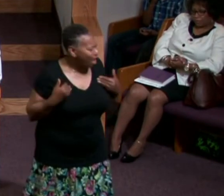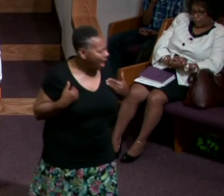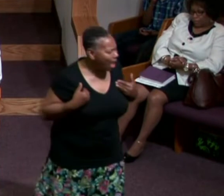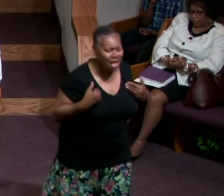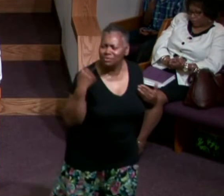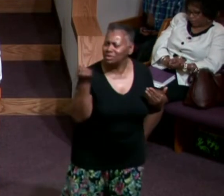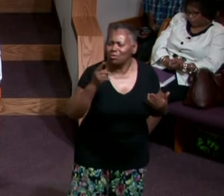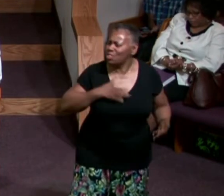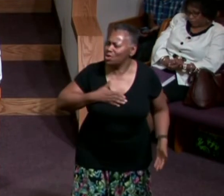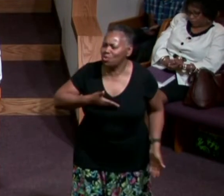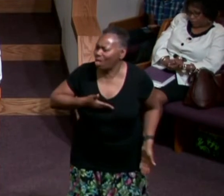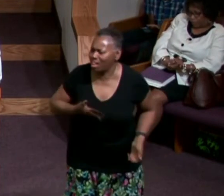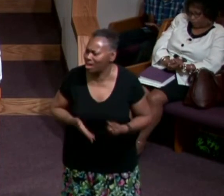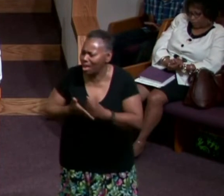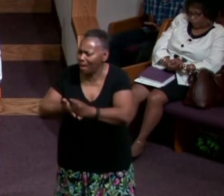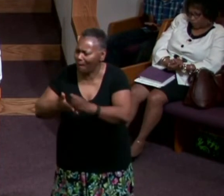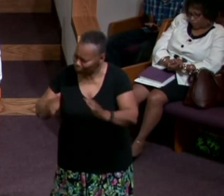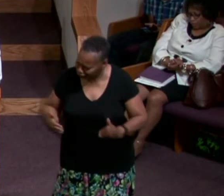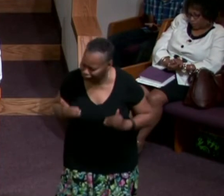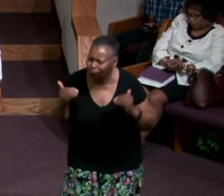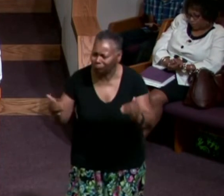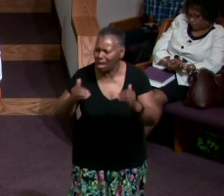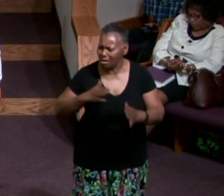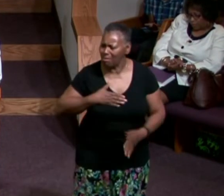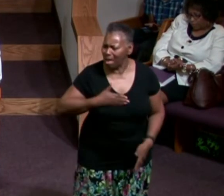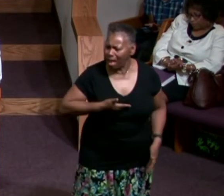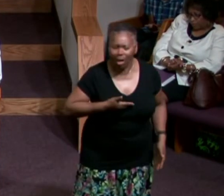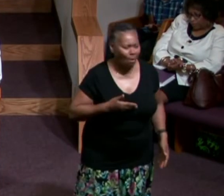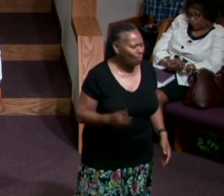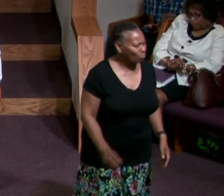help, let them help.